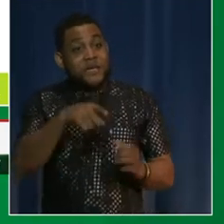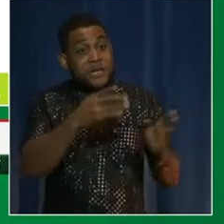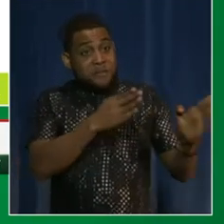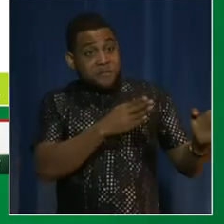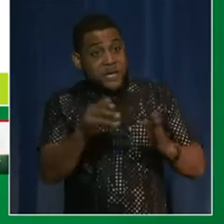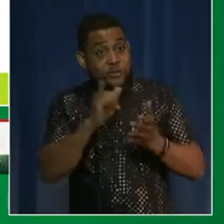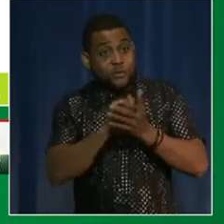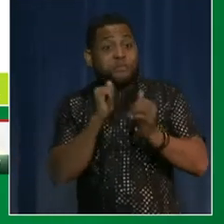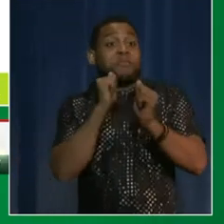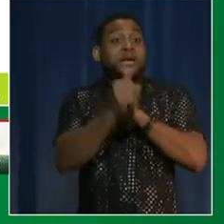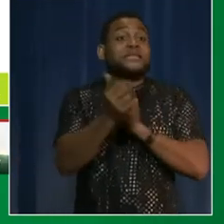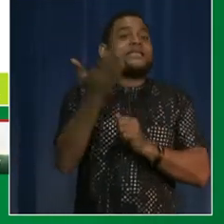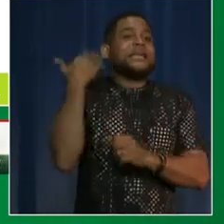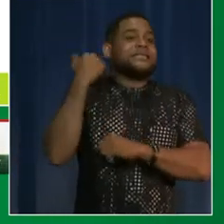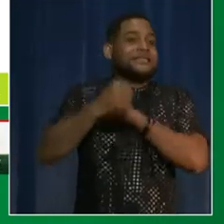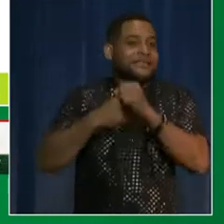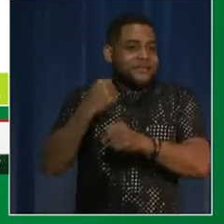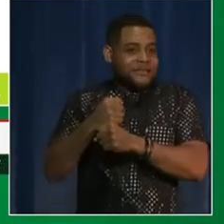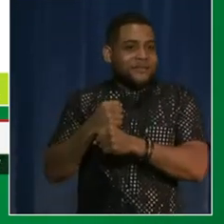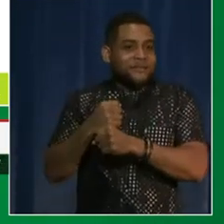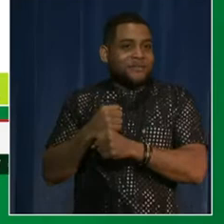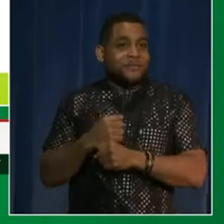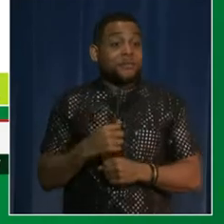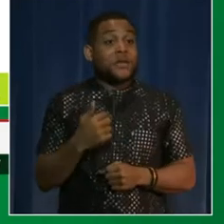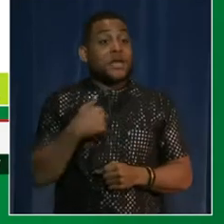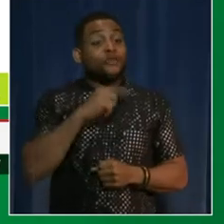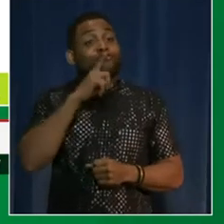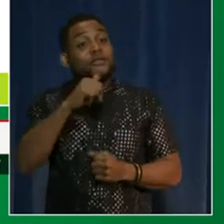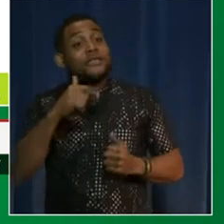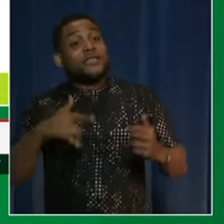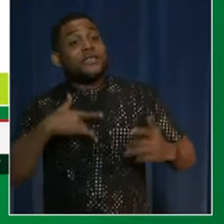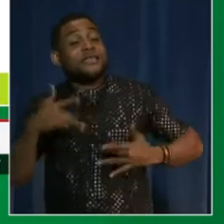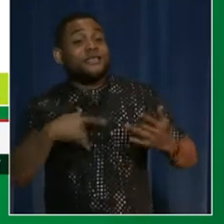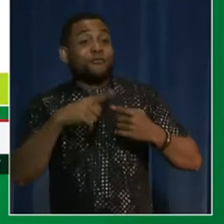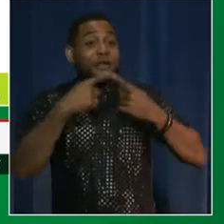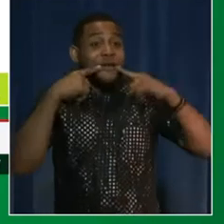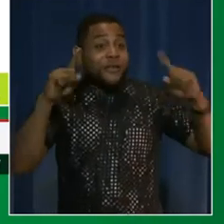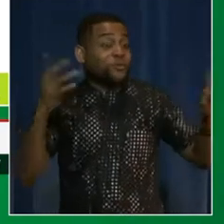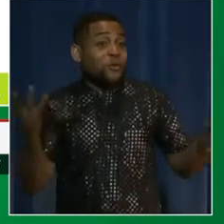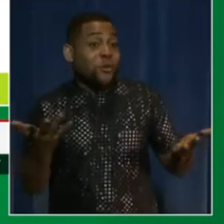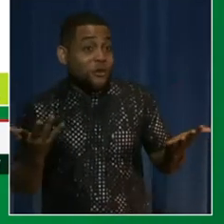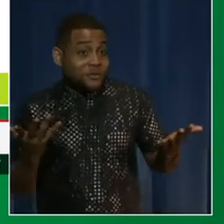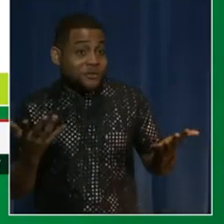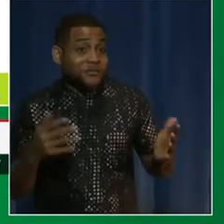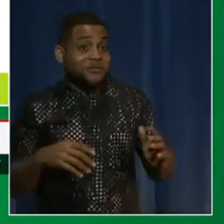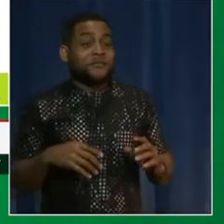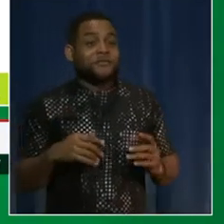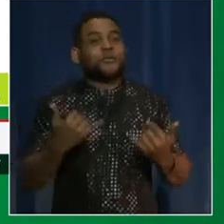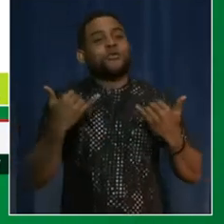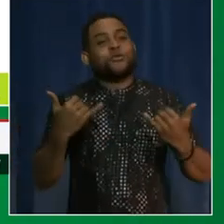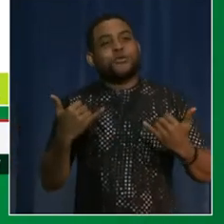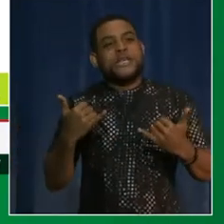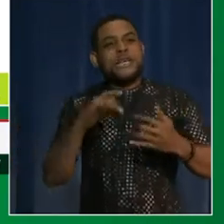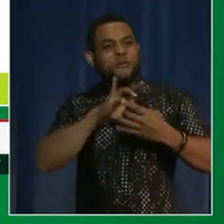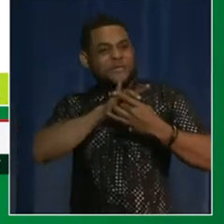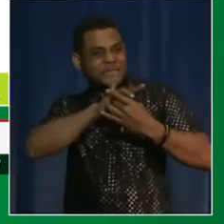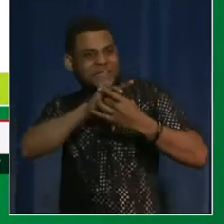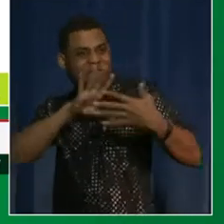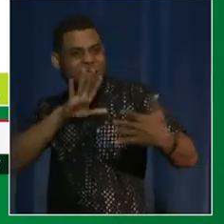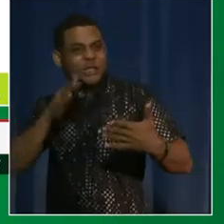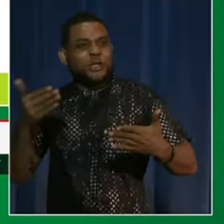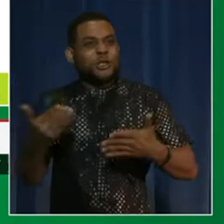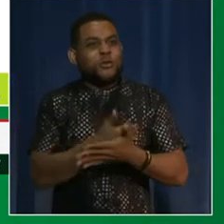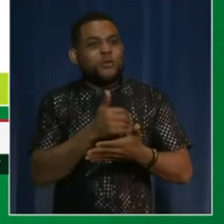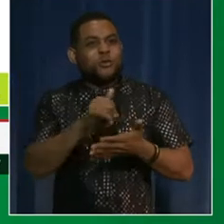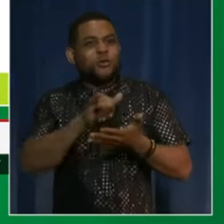year. And I am excited to announce that today we're releasing the New York Avenue Roadmap, which is really